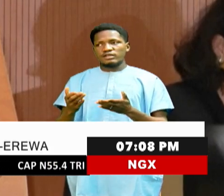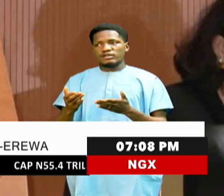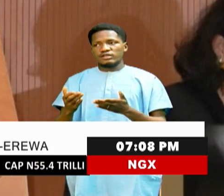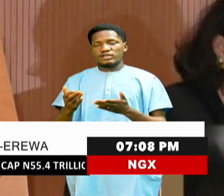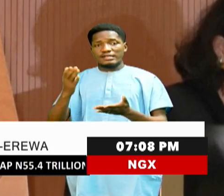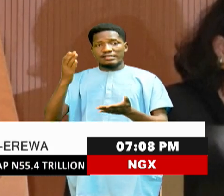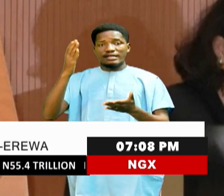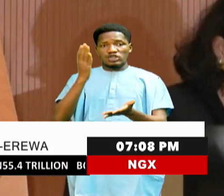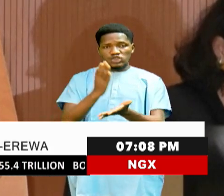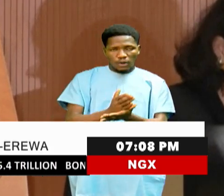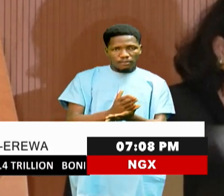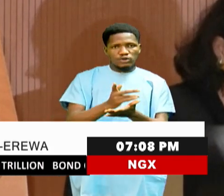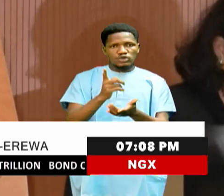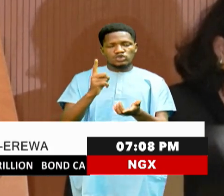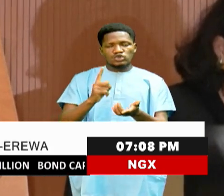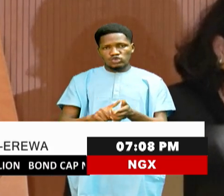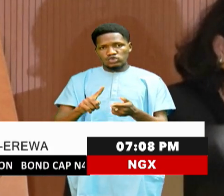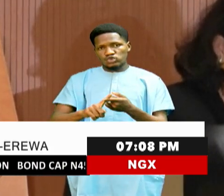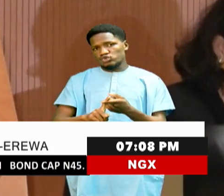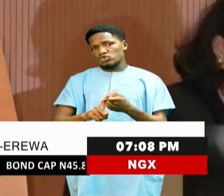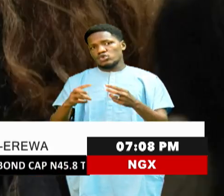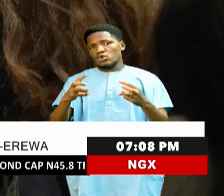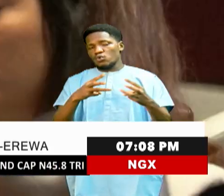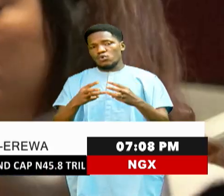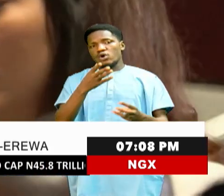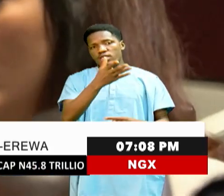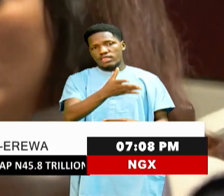war with global implications.